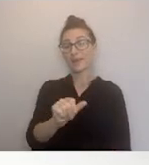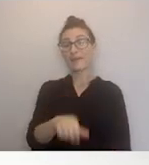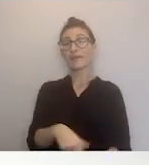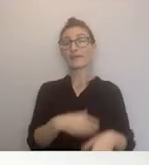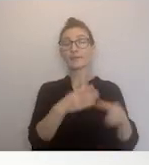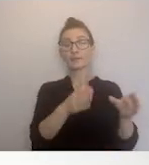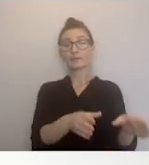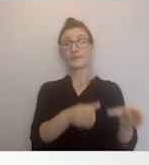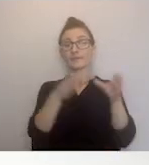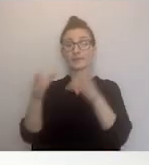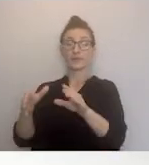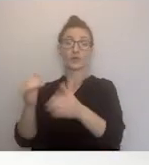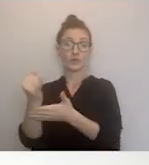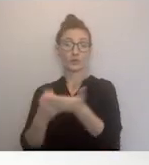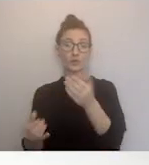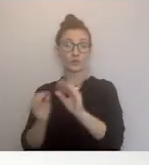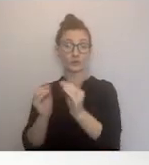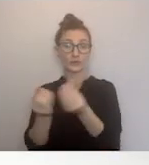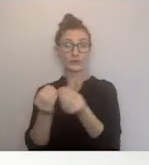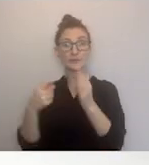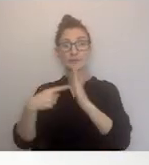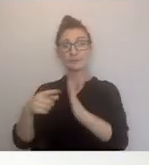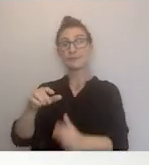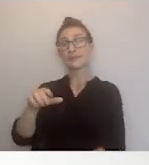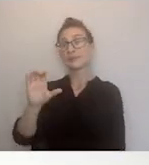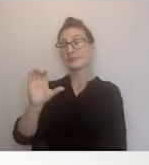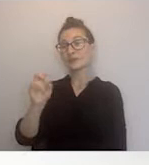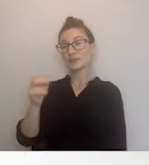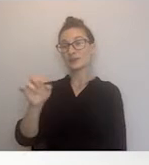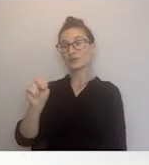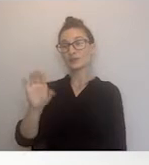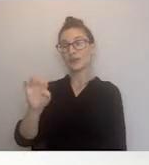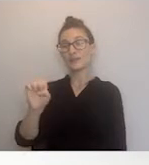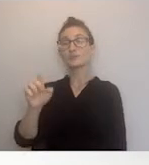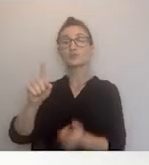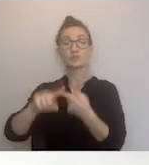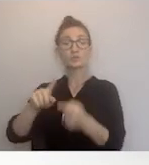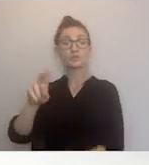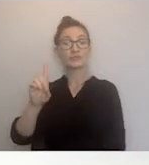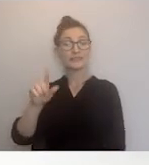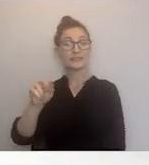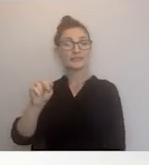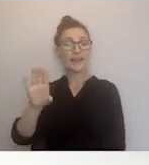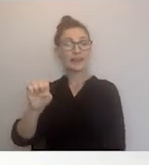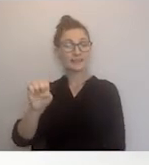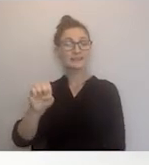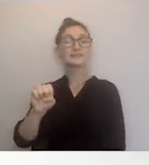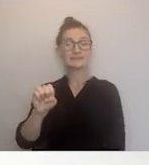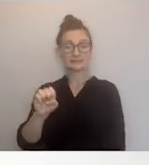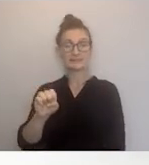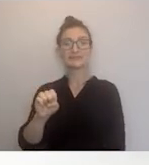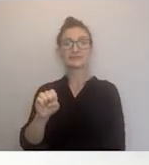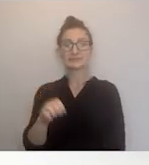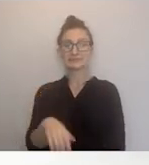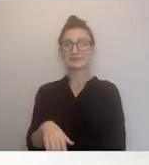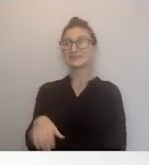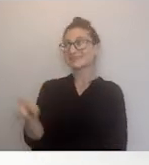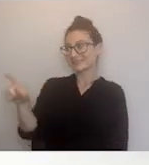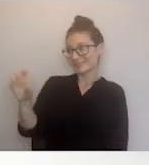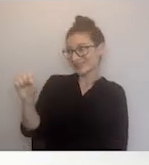or the Brain Fitness Academy. And then we work with all of our neighboring arts organizations like Chance to Dance, who I know is here today, and the Orlando